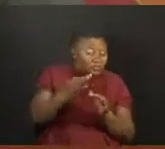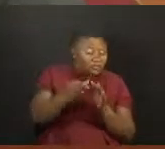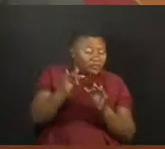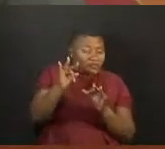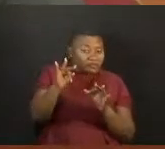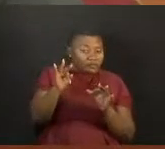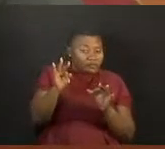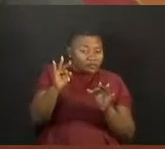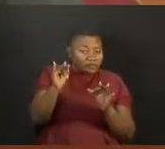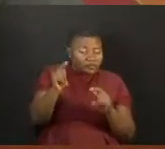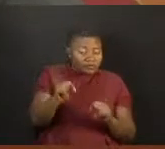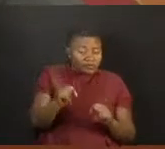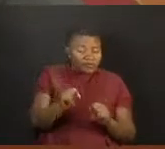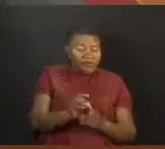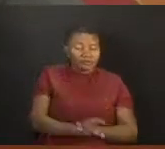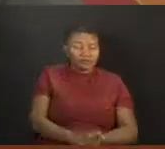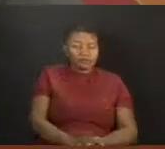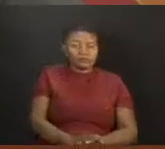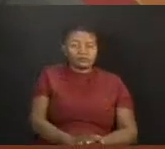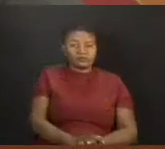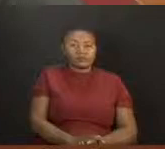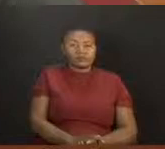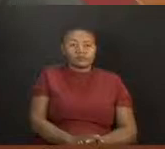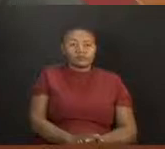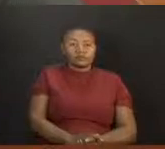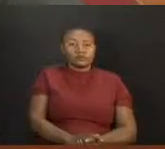made mention of that.